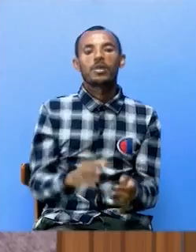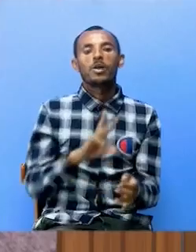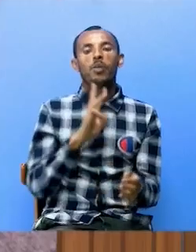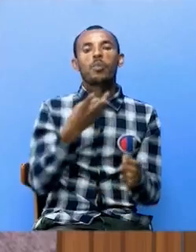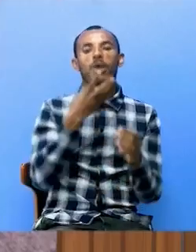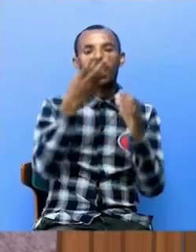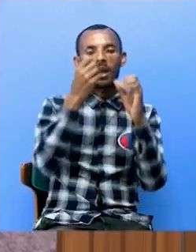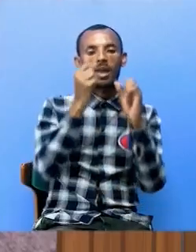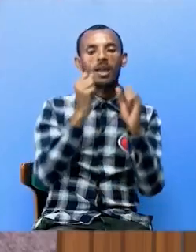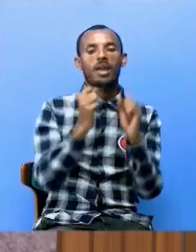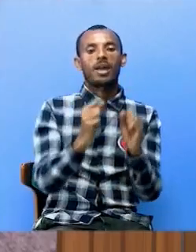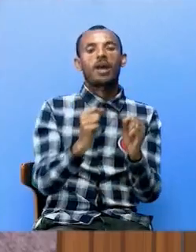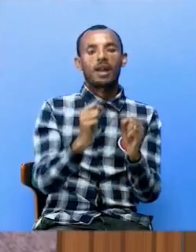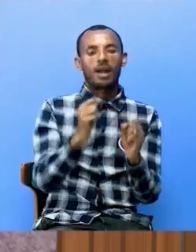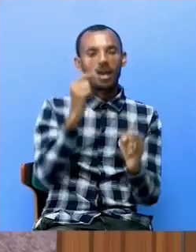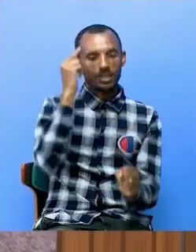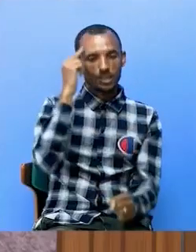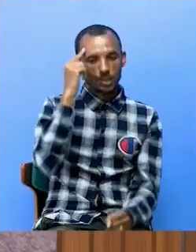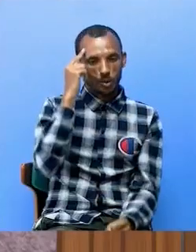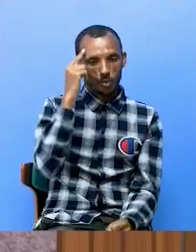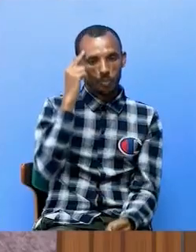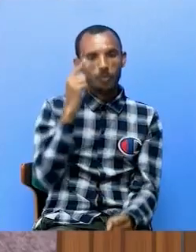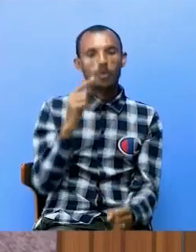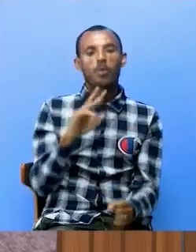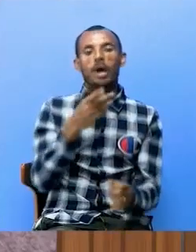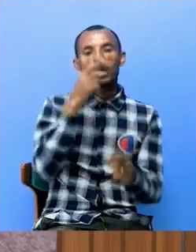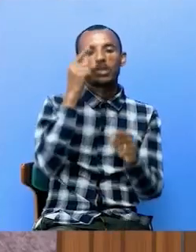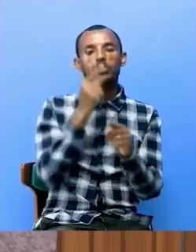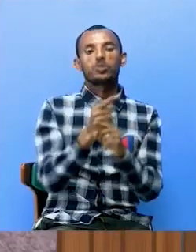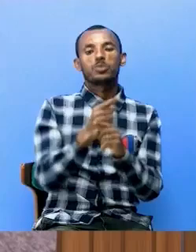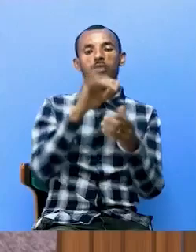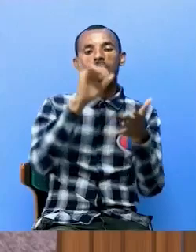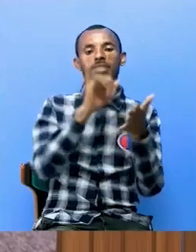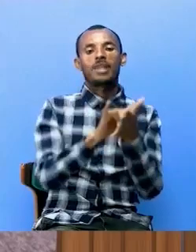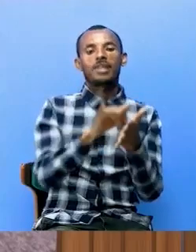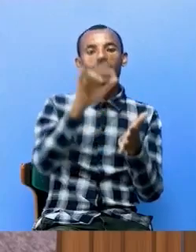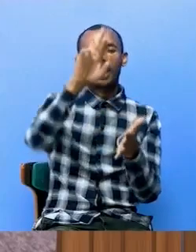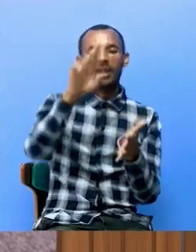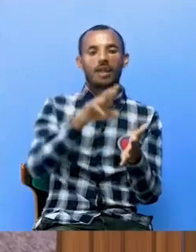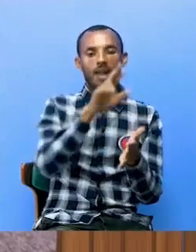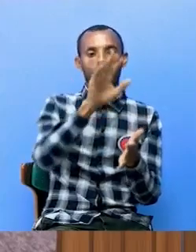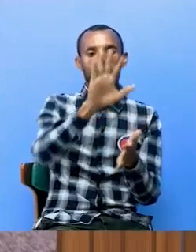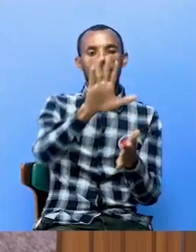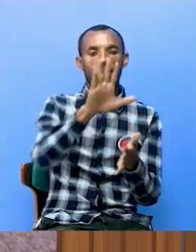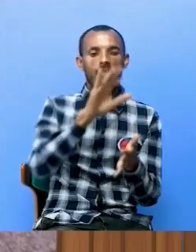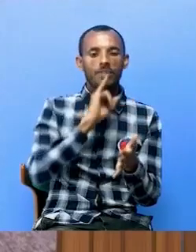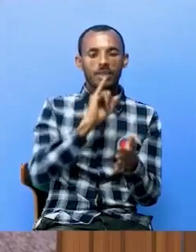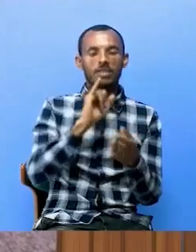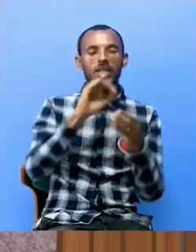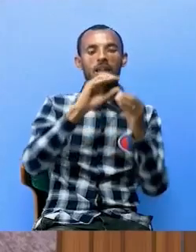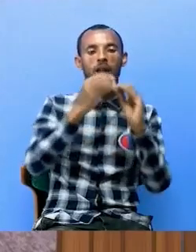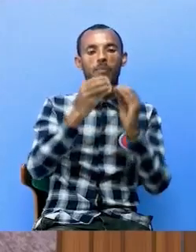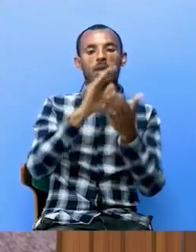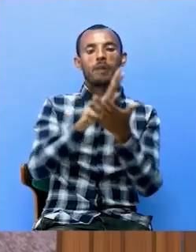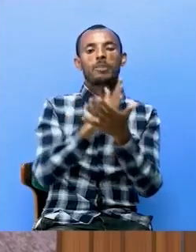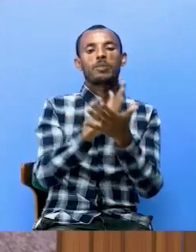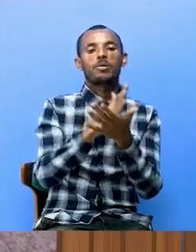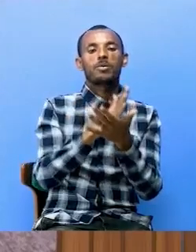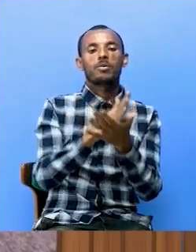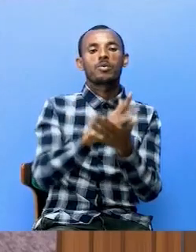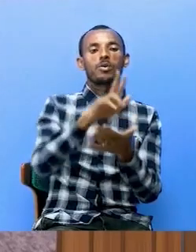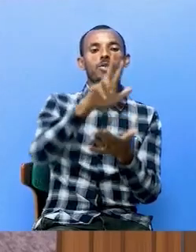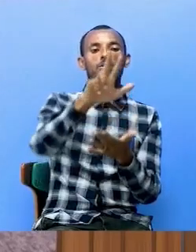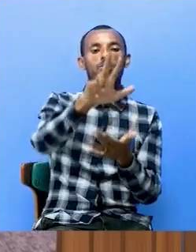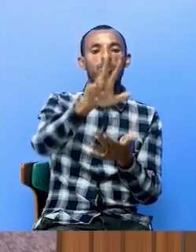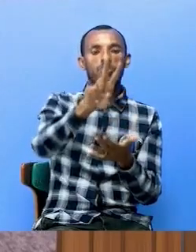we can assume, or we are sure that radical 5 is a number between